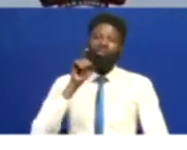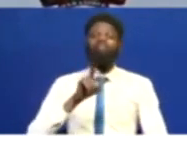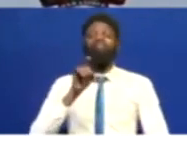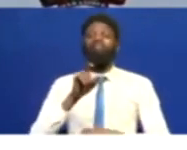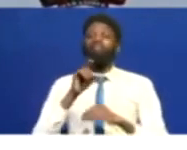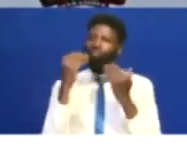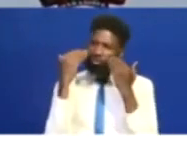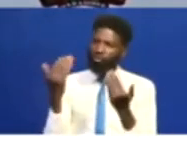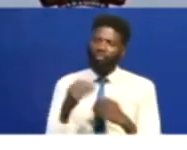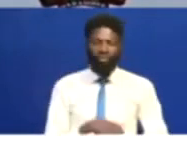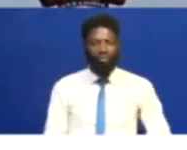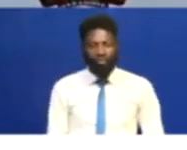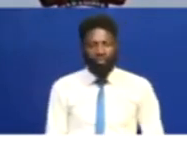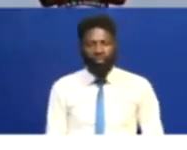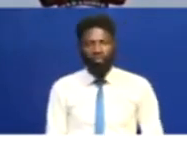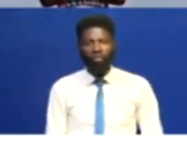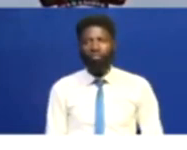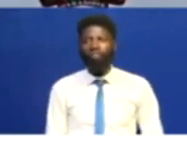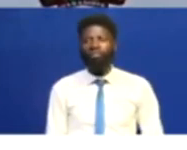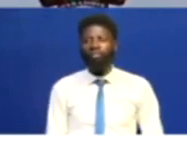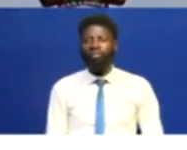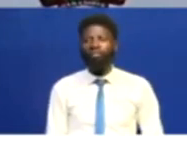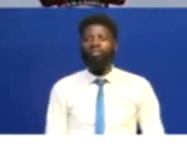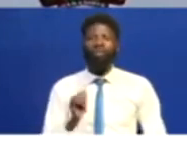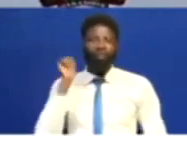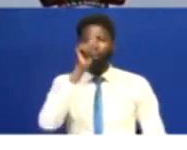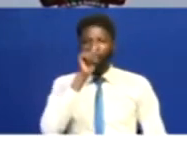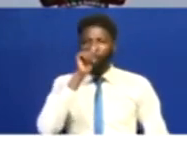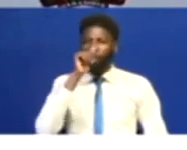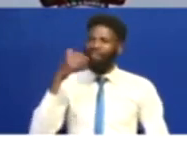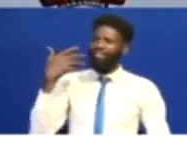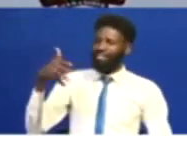like. Ethiopia's Green Legacy Initiative is enhancing food